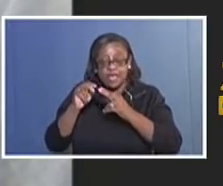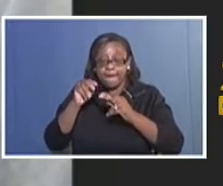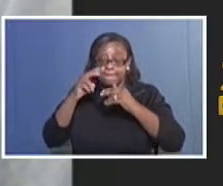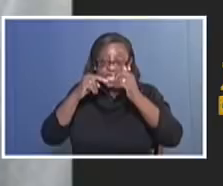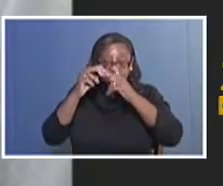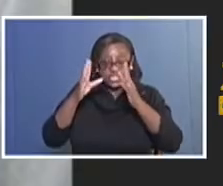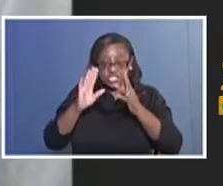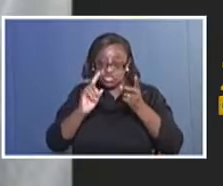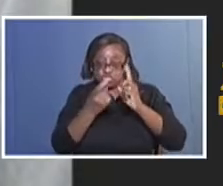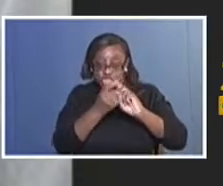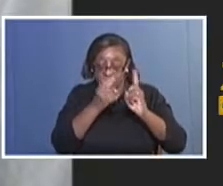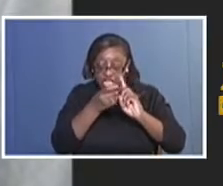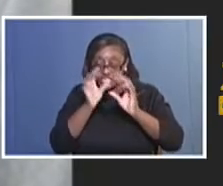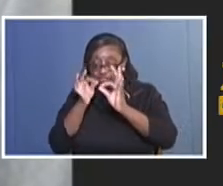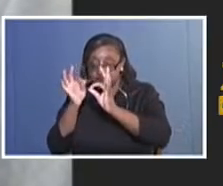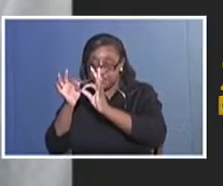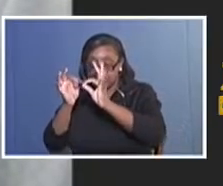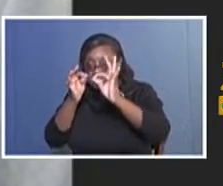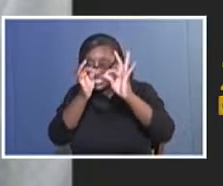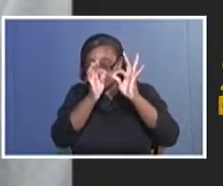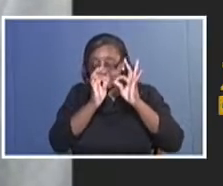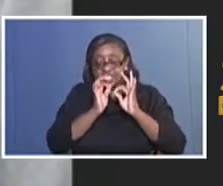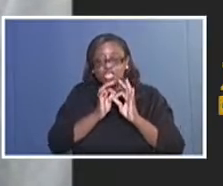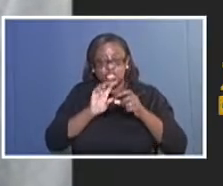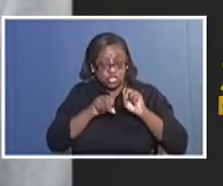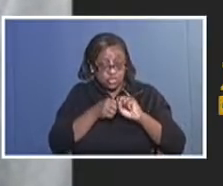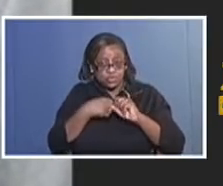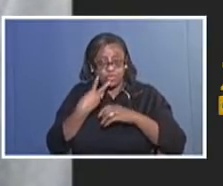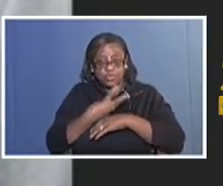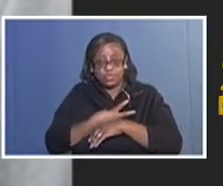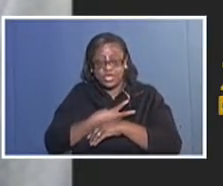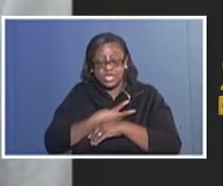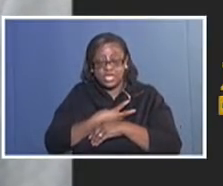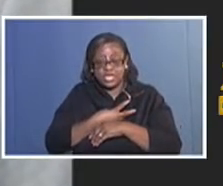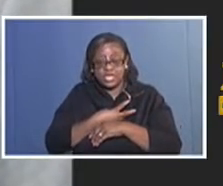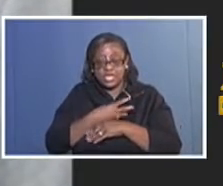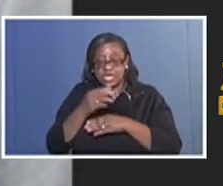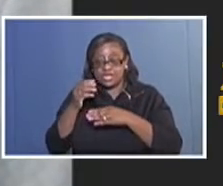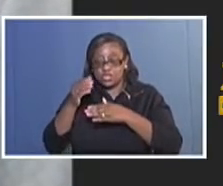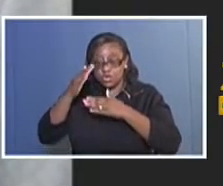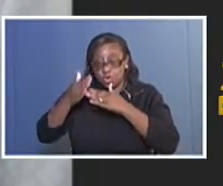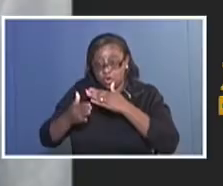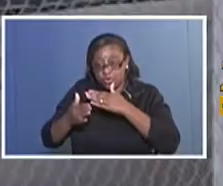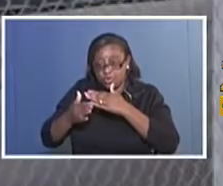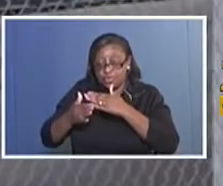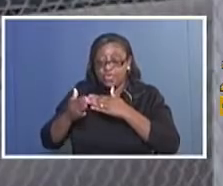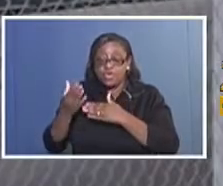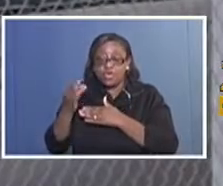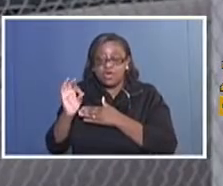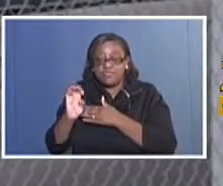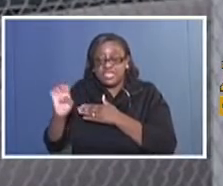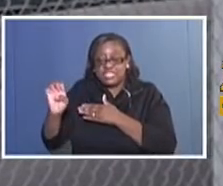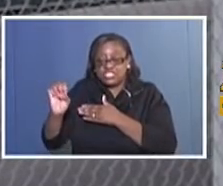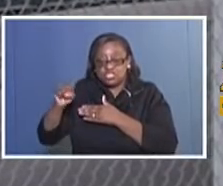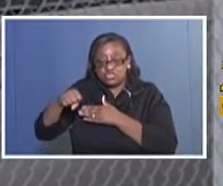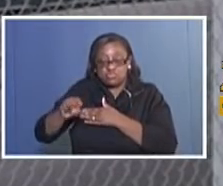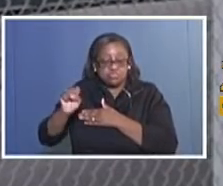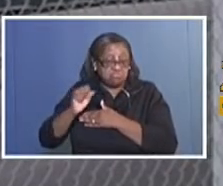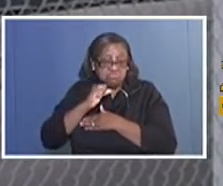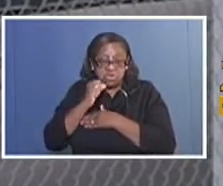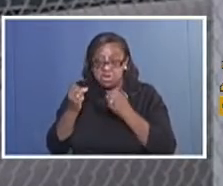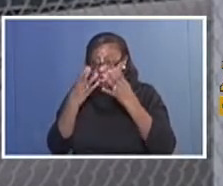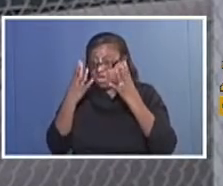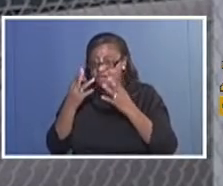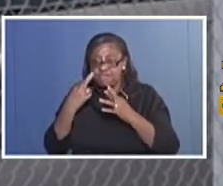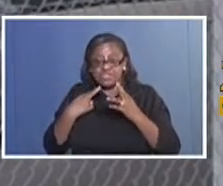built around the U.S. Embassy. So where we are on the corner of East and Shirley, for example, there's not a lot of restaurants.